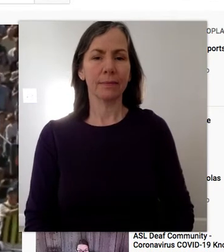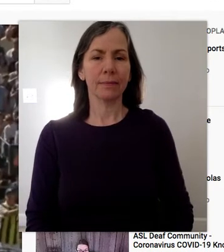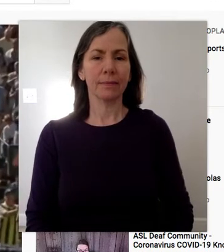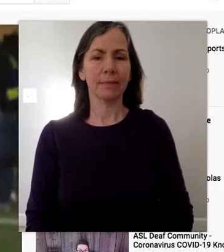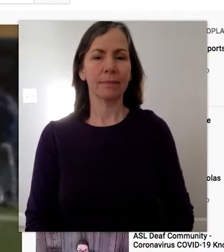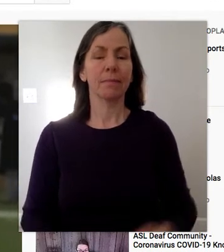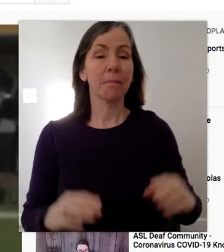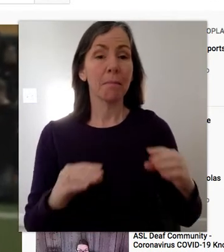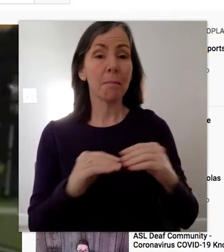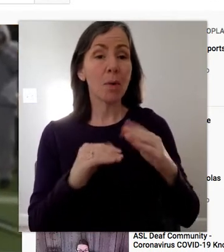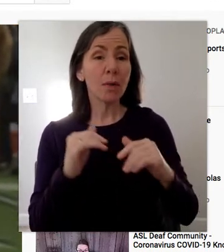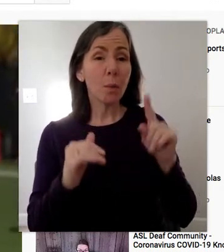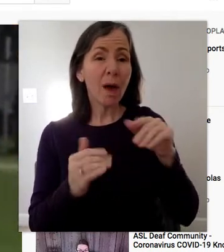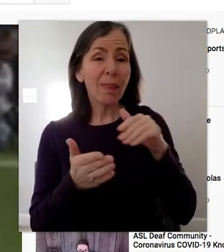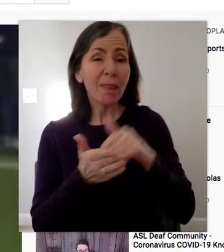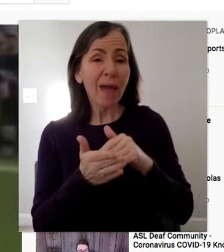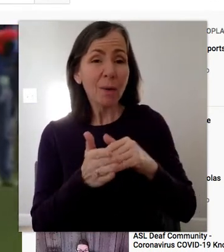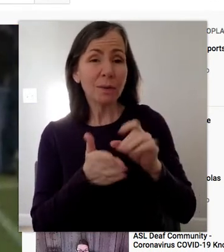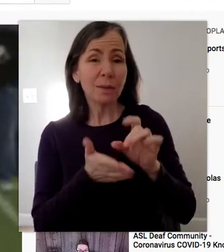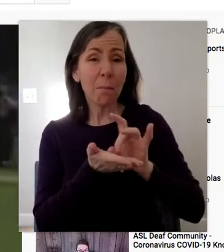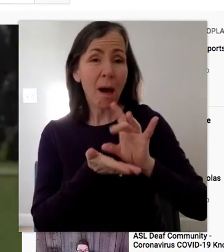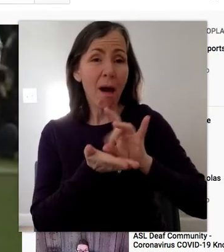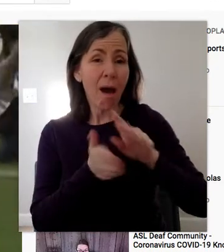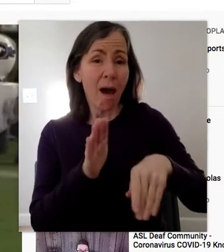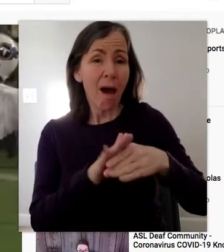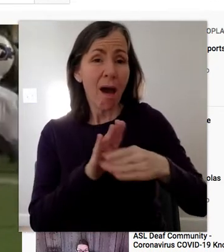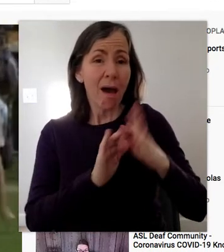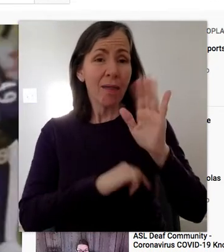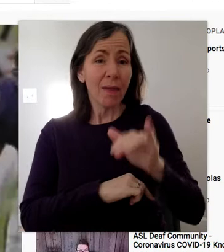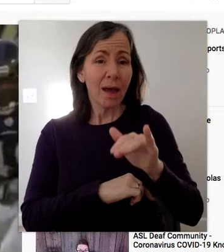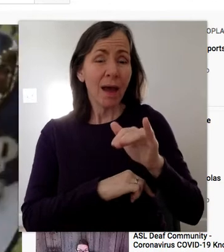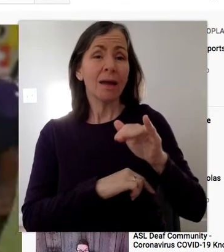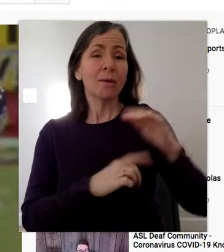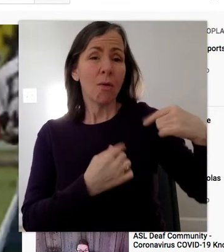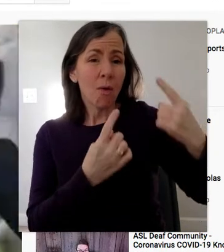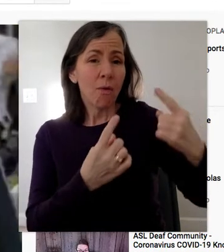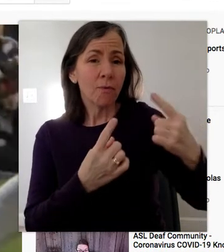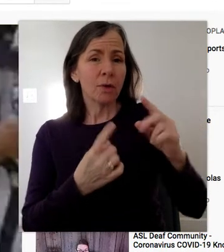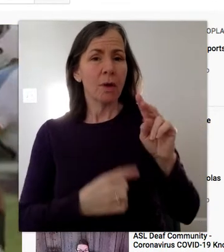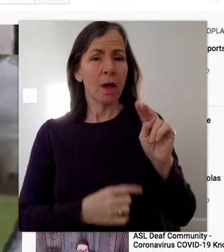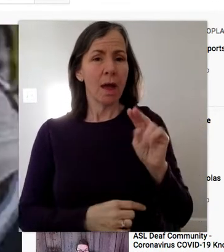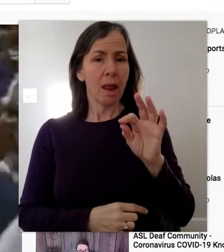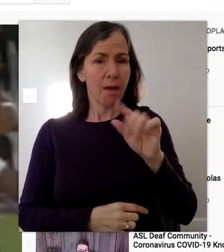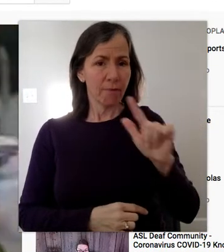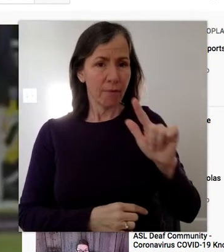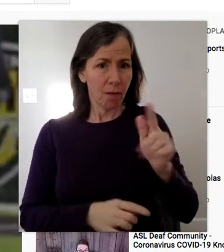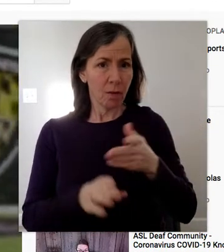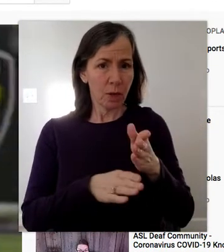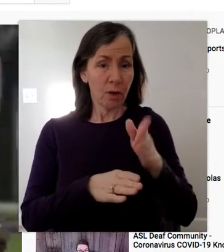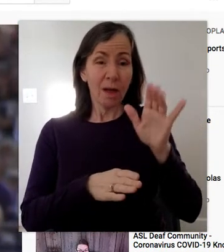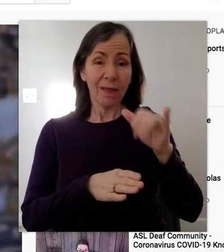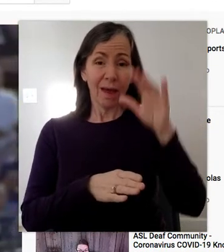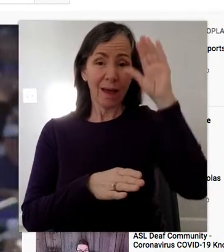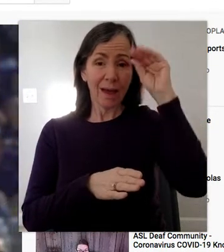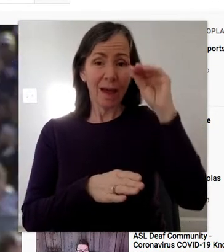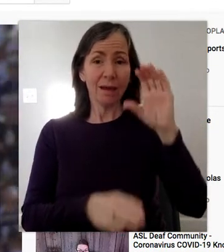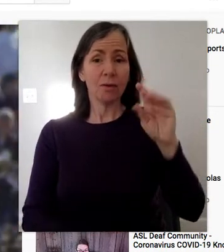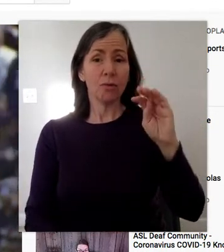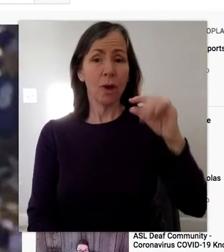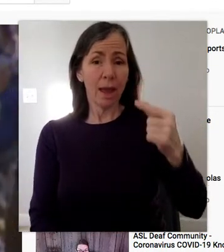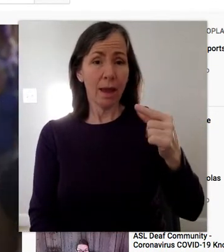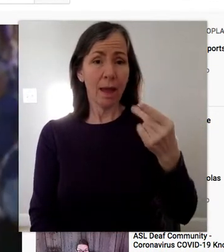With more than 1,000 punts over a 16-year NFL career, Craig Hendrick knows down to his toes the secret of a